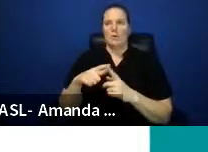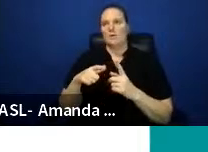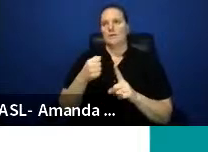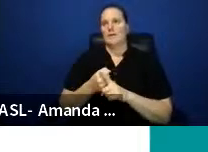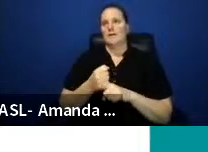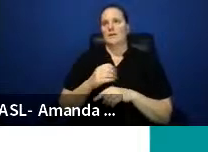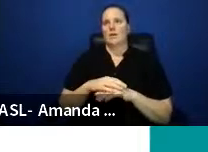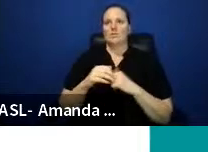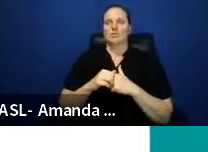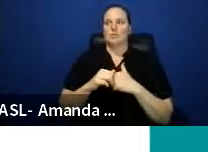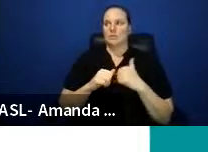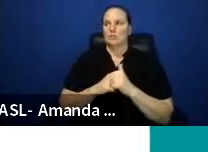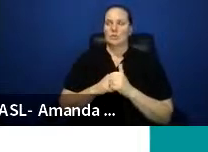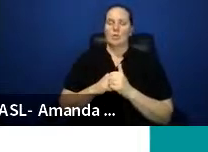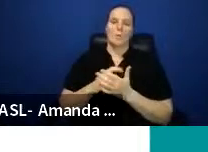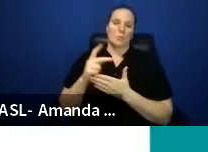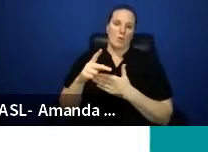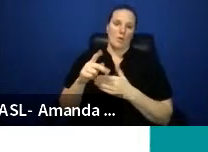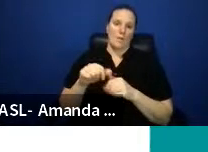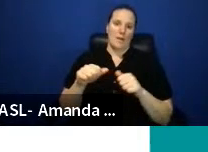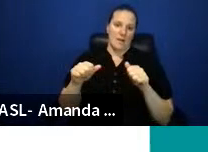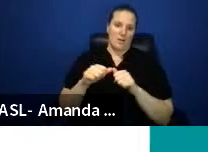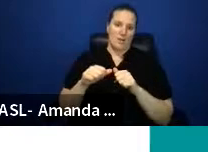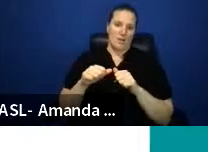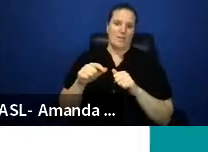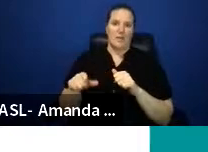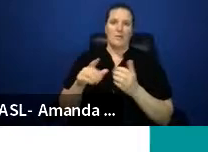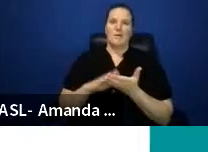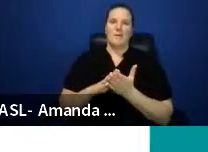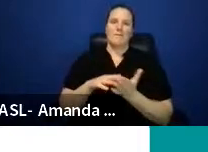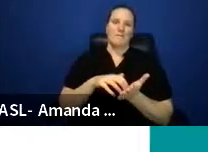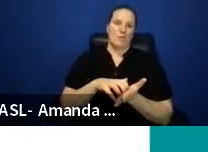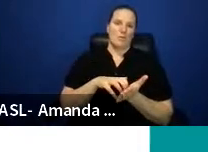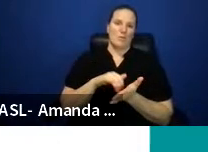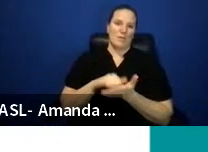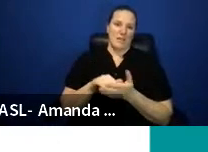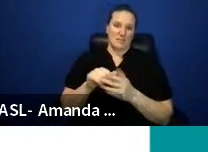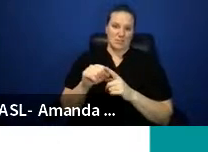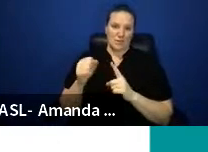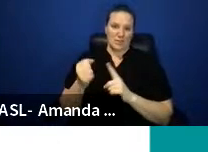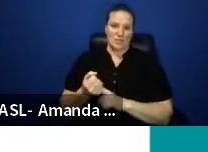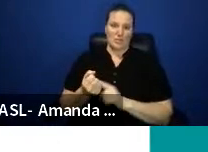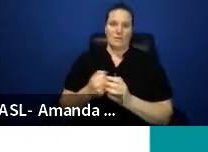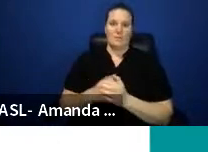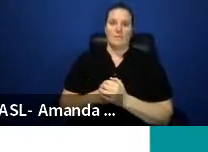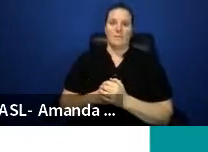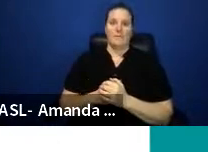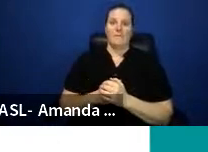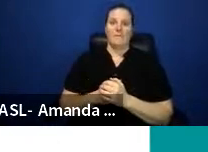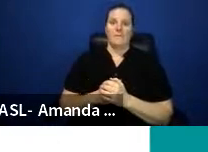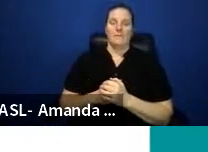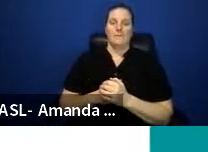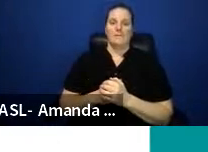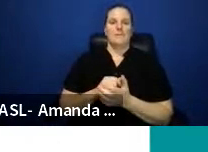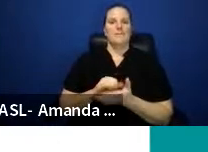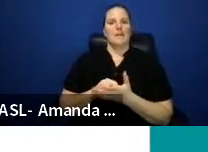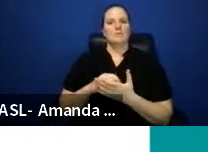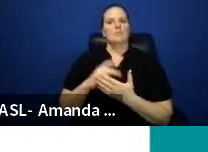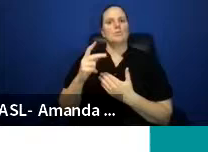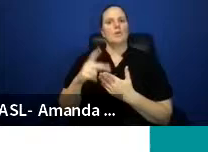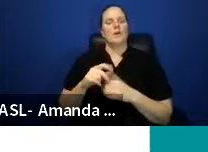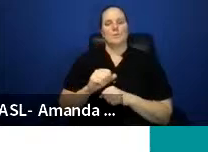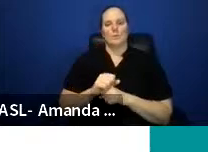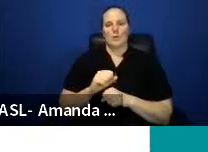construction or within the program area, as they would be quite vulnerable in that situation. And so this would be really the program working